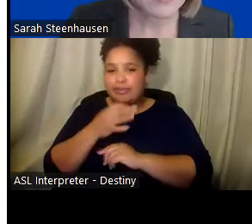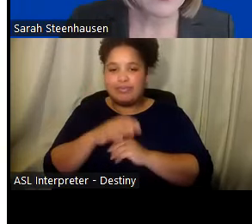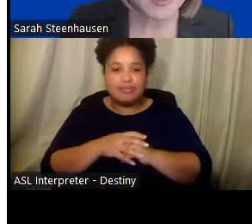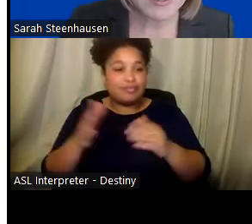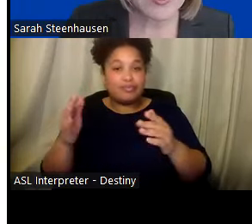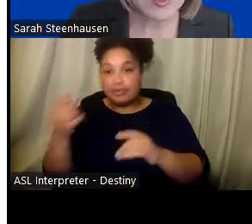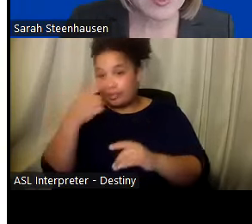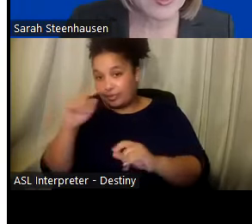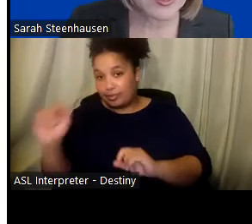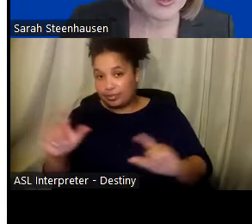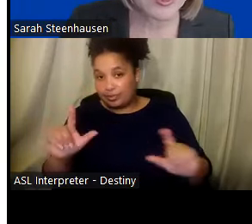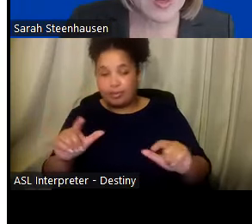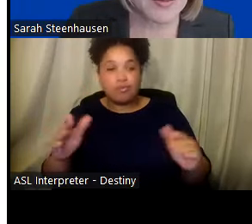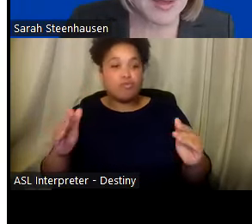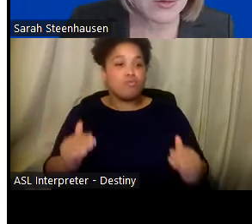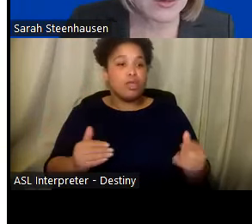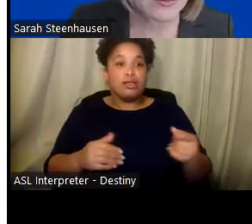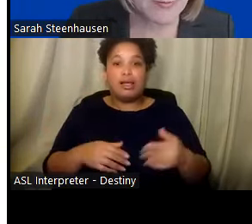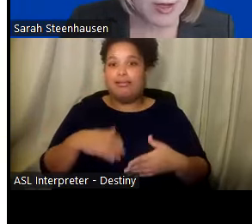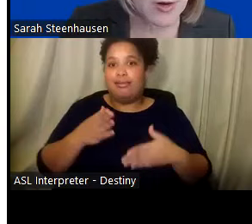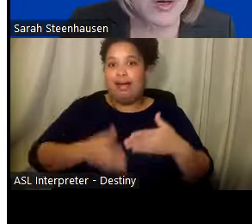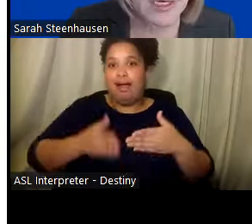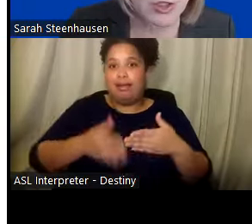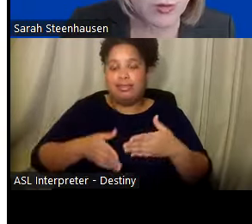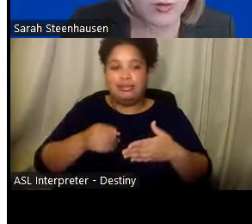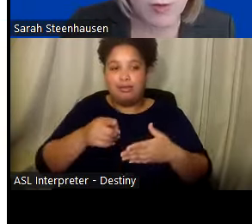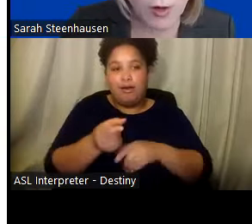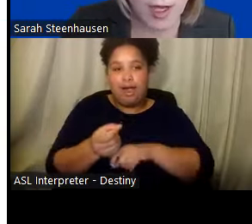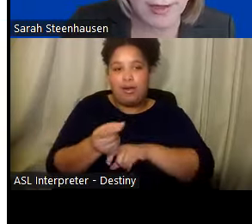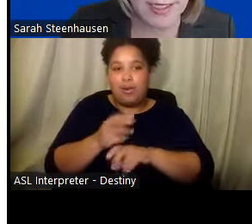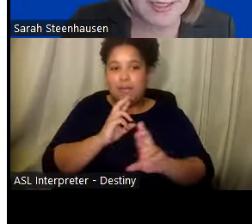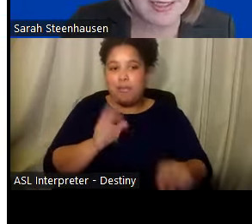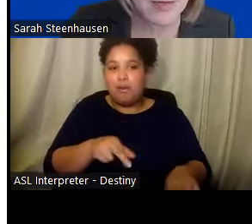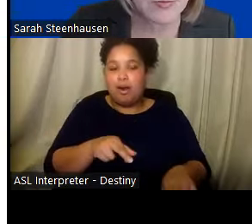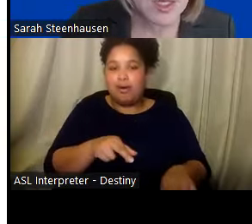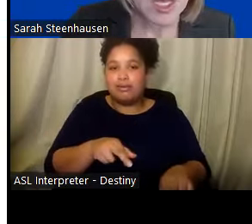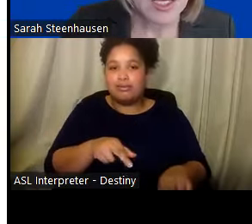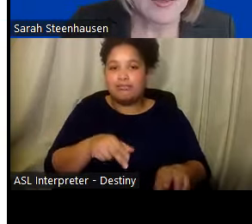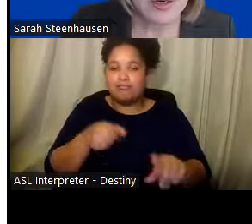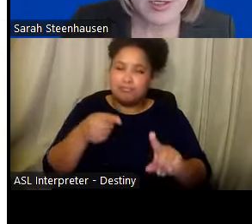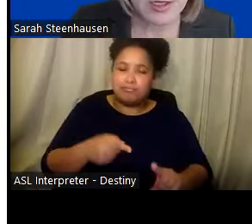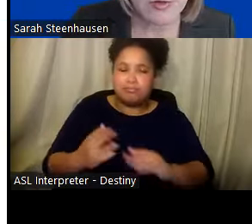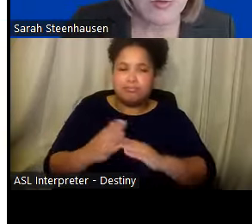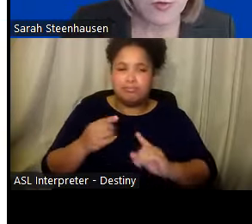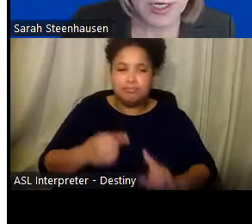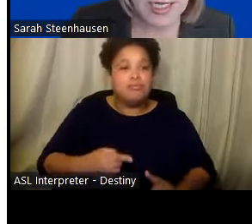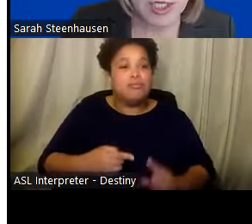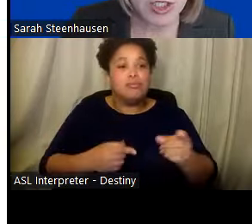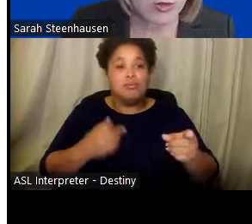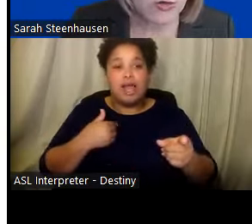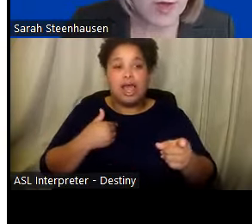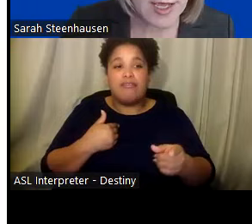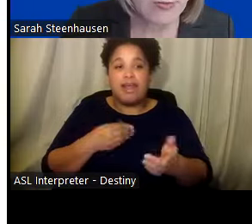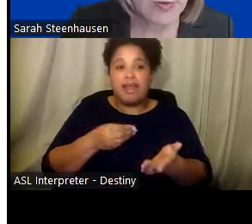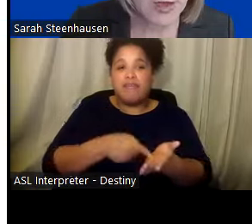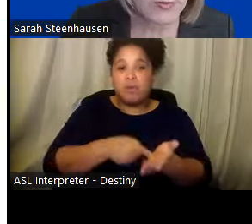And finally, to wrap up our annual report highlights in the area of affording aging,